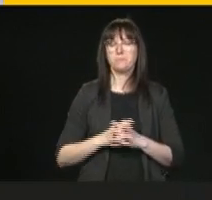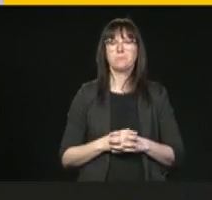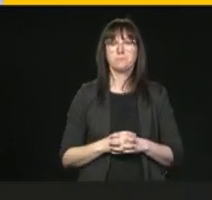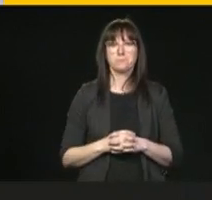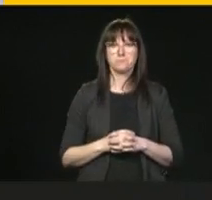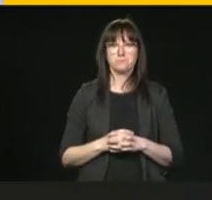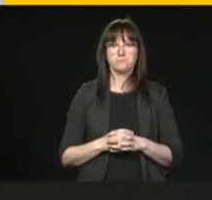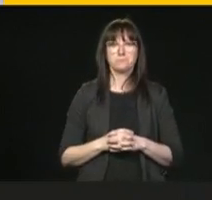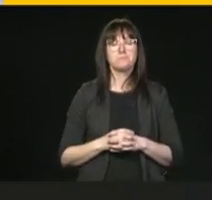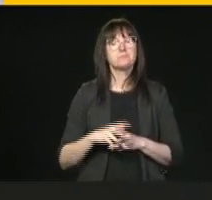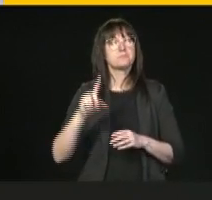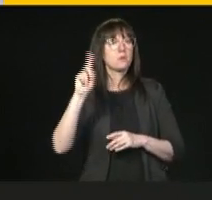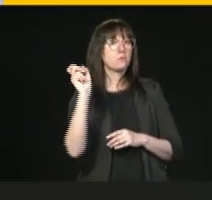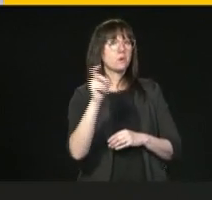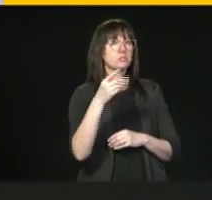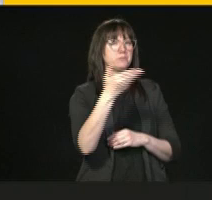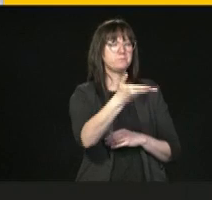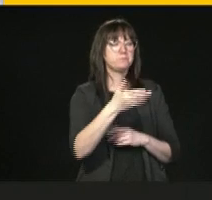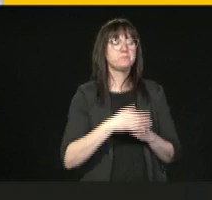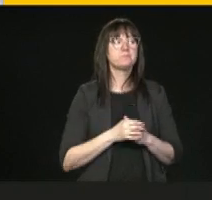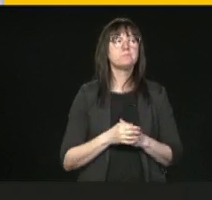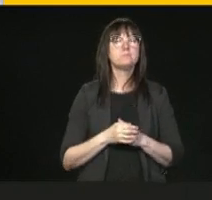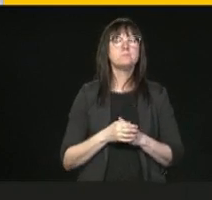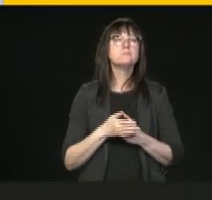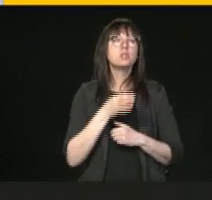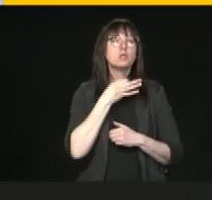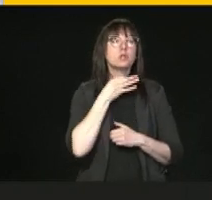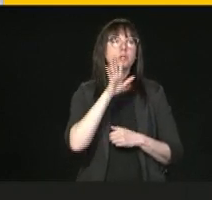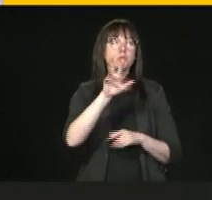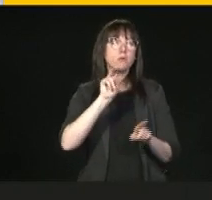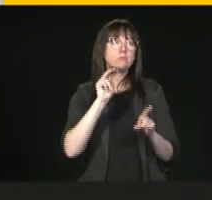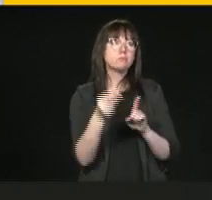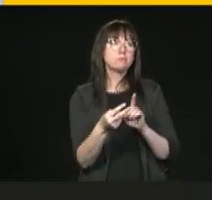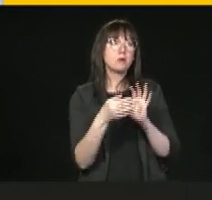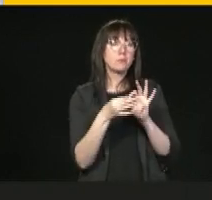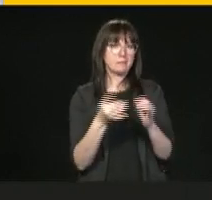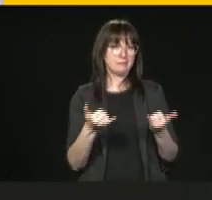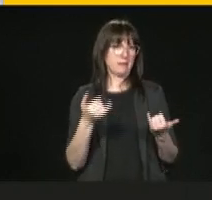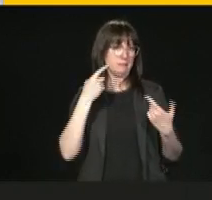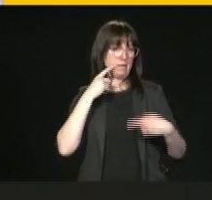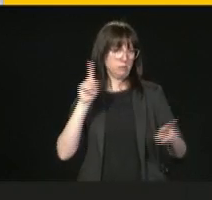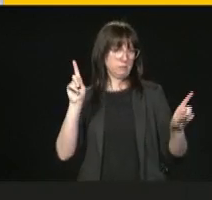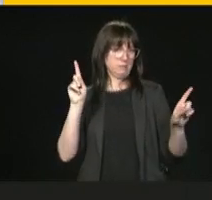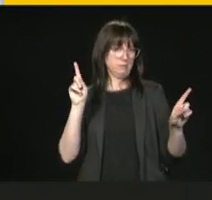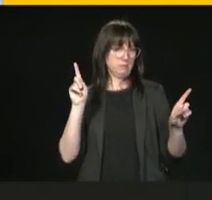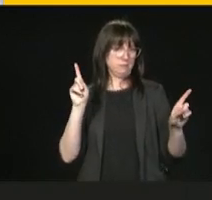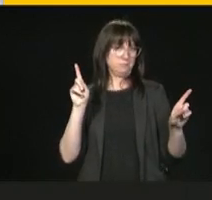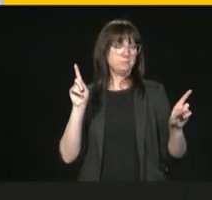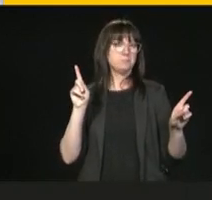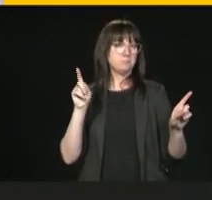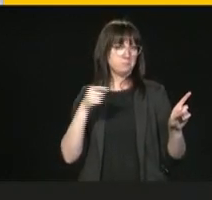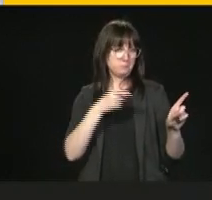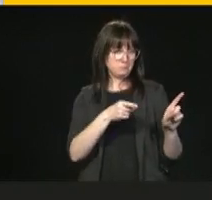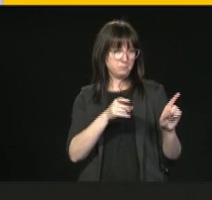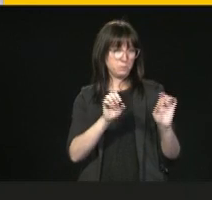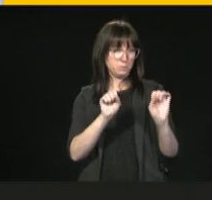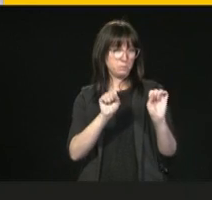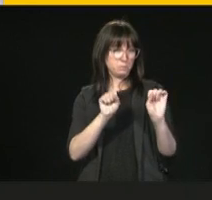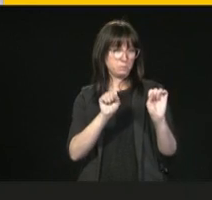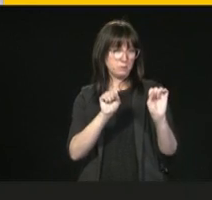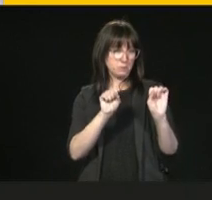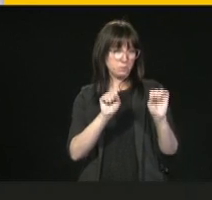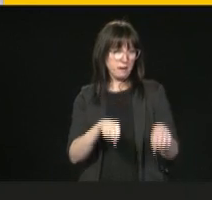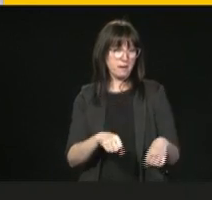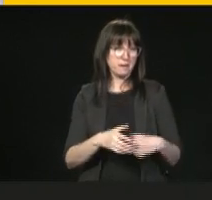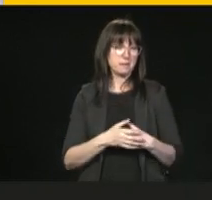Monsieur Trudeau, j'aimerais vous entendre Mr. Trudeau, I'd like to hear more about today's announcement. Are you in a position to